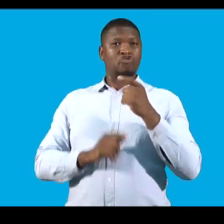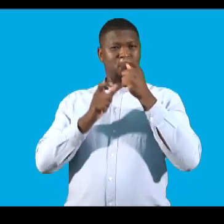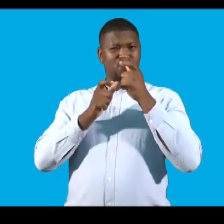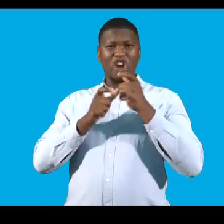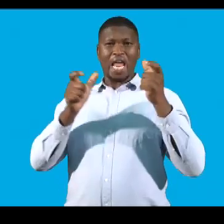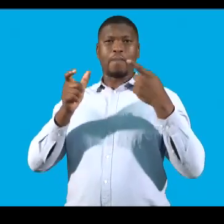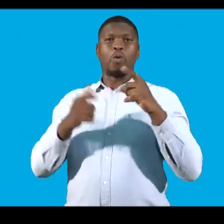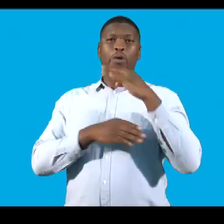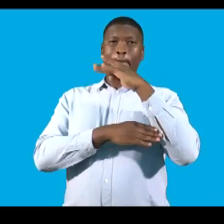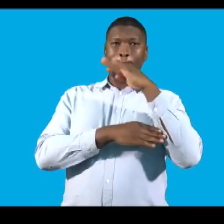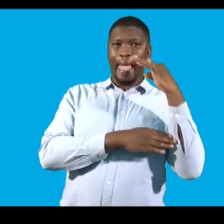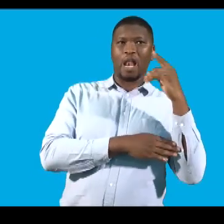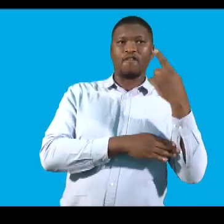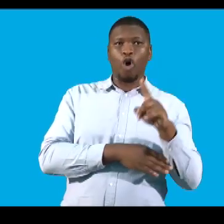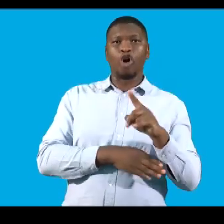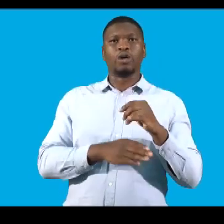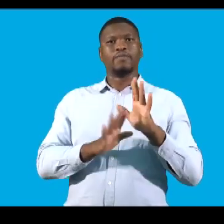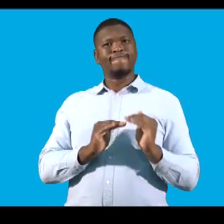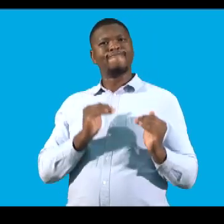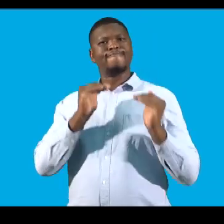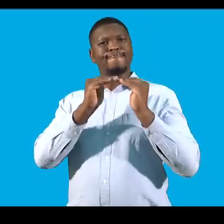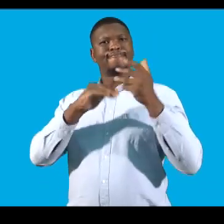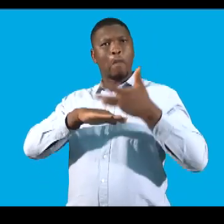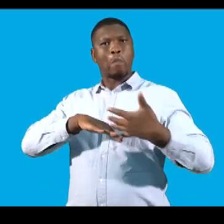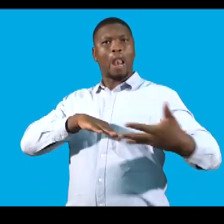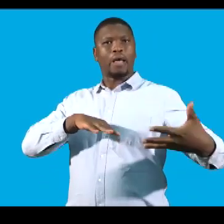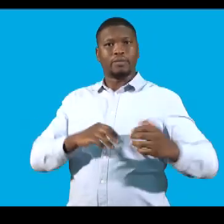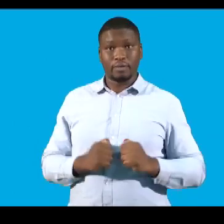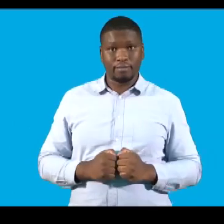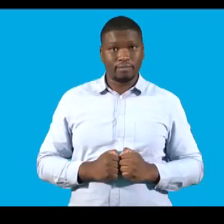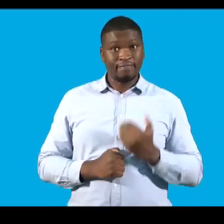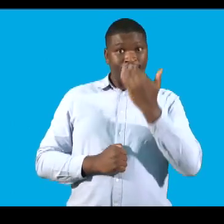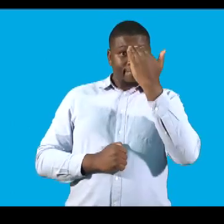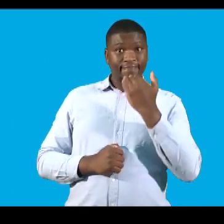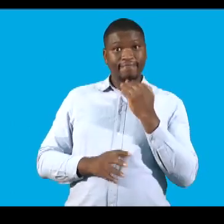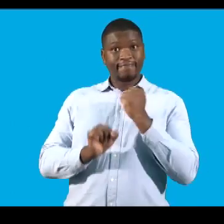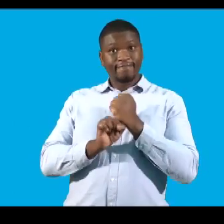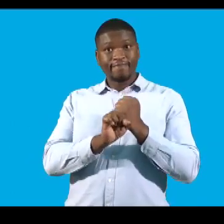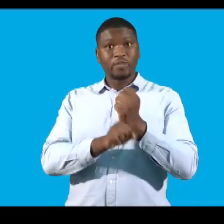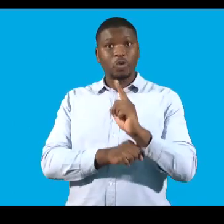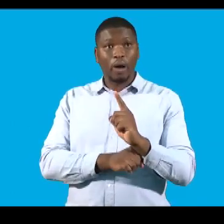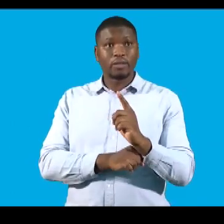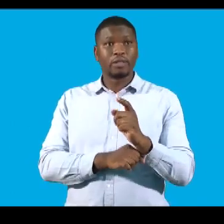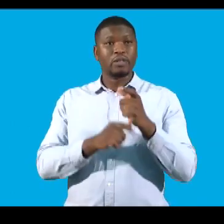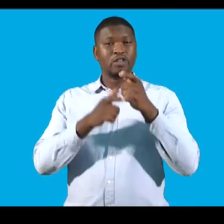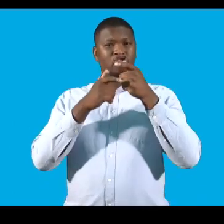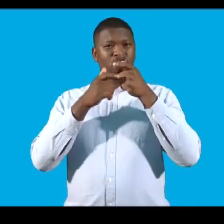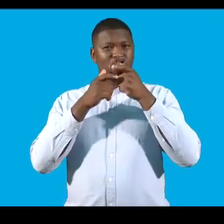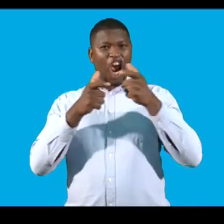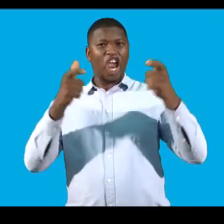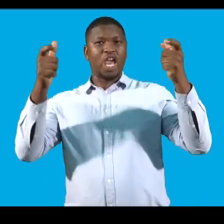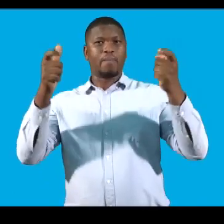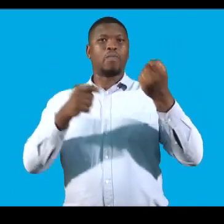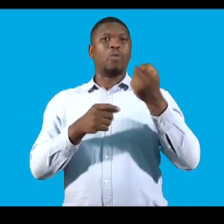of justice and blood. So we've identified it. So what is the image that is created? The words scream and smell